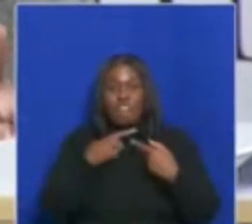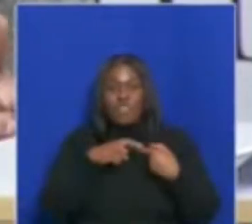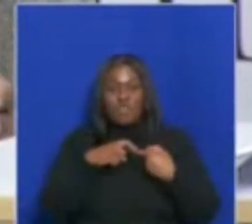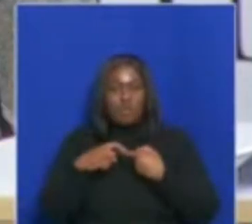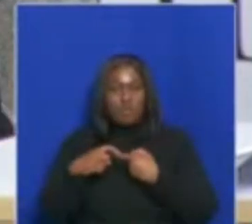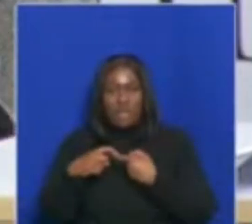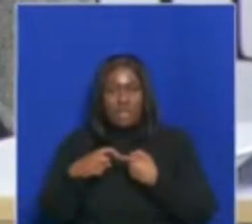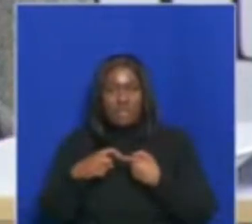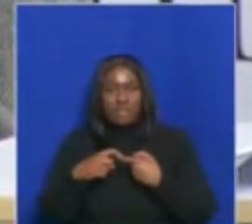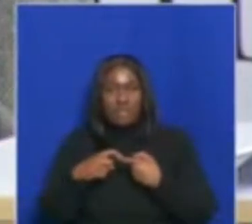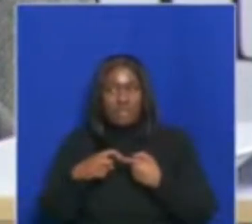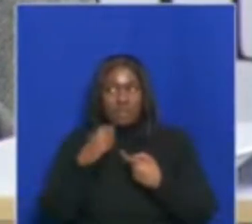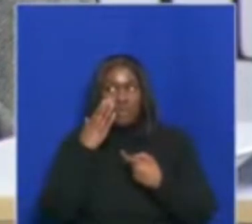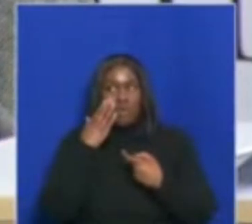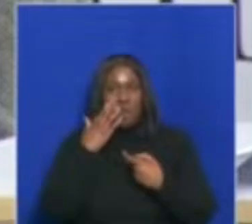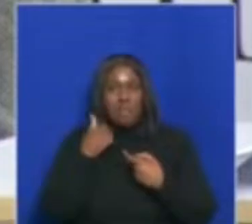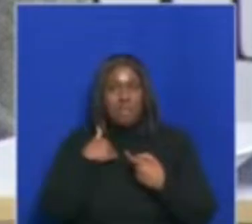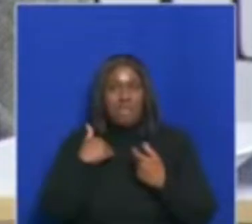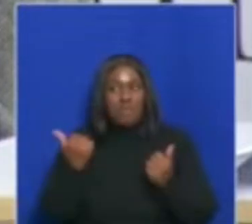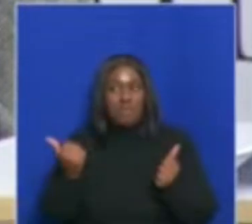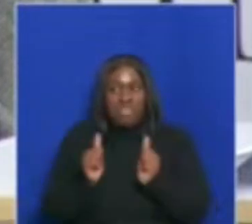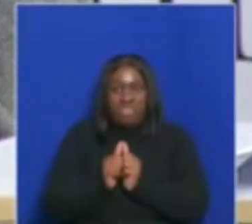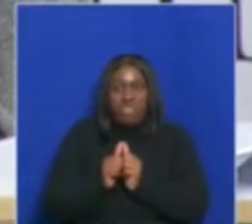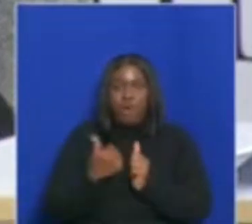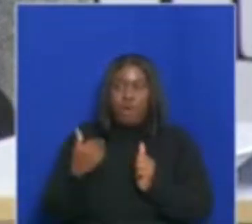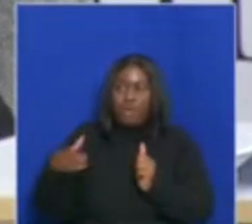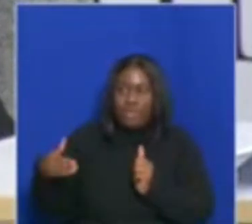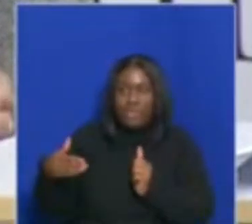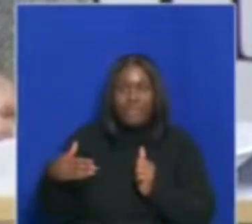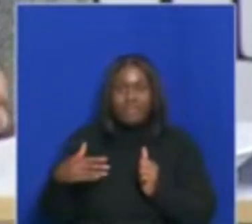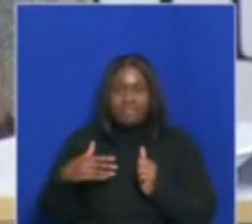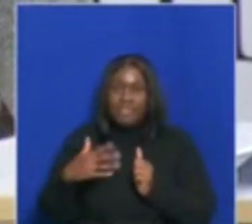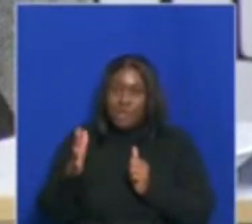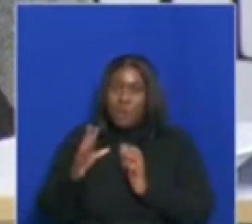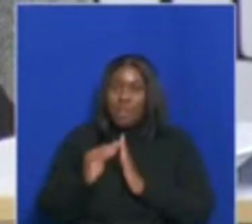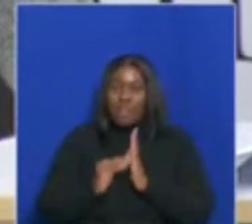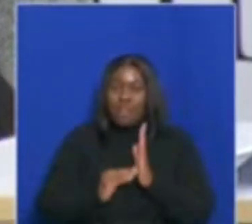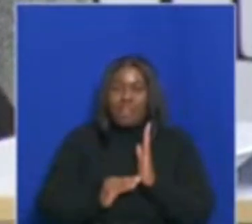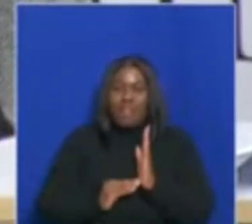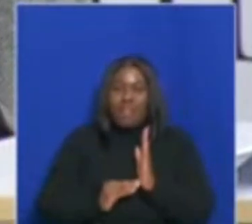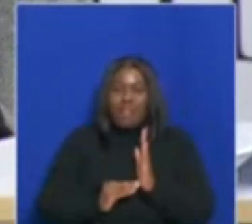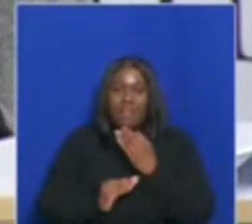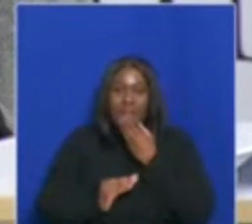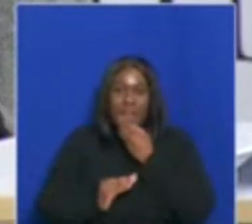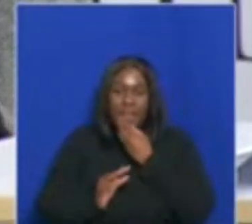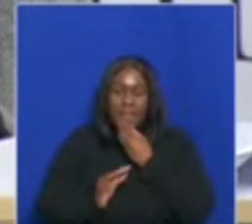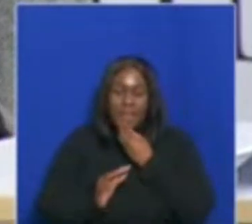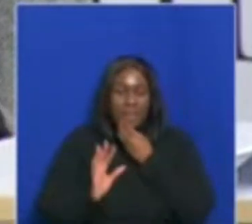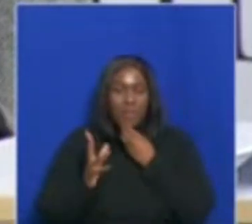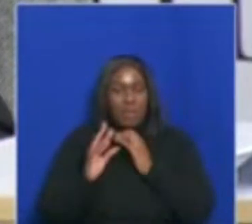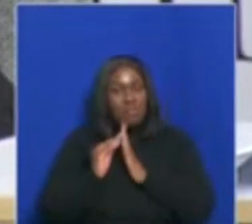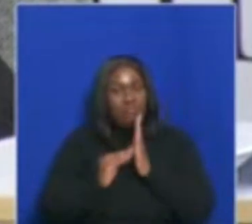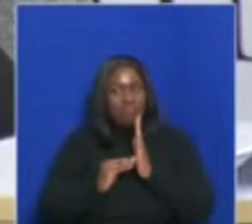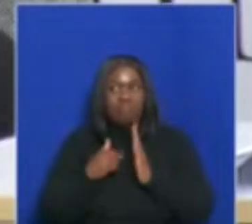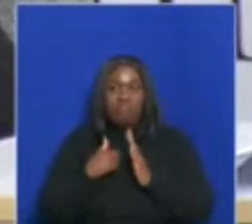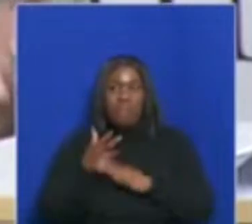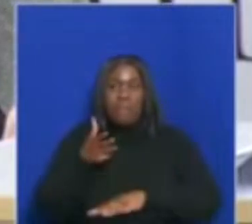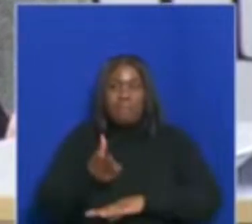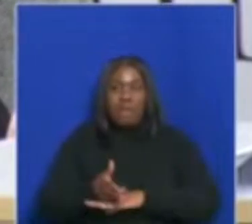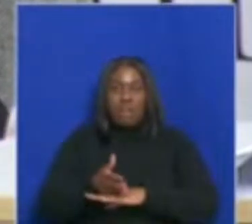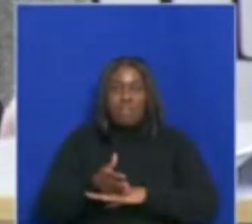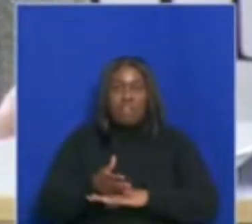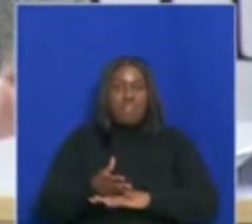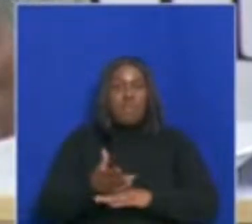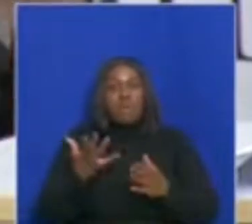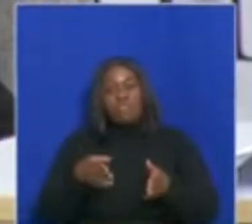you got a passenger, and you would mention it in your statement that you were parked there at the Edwin Swales. Maybe you